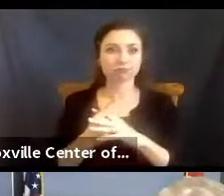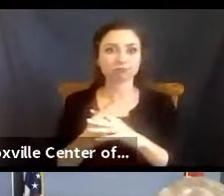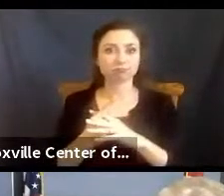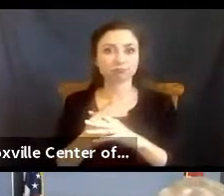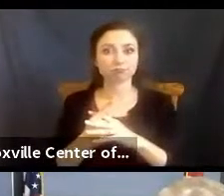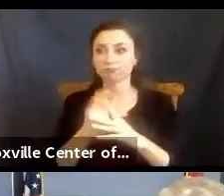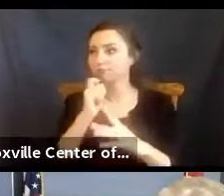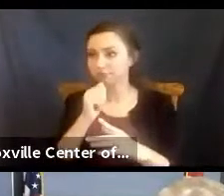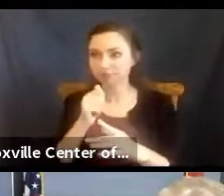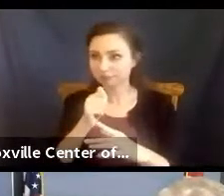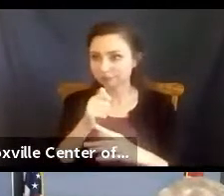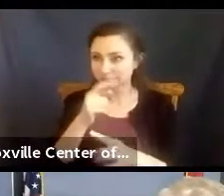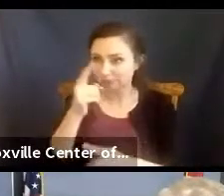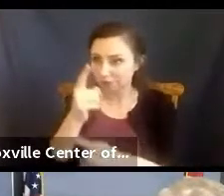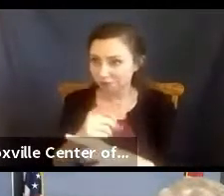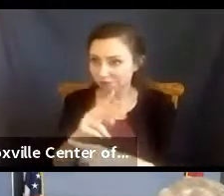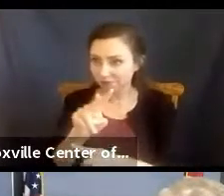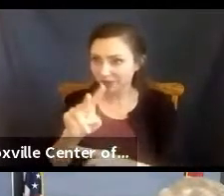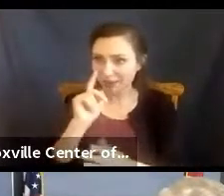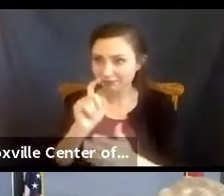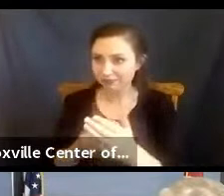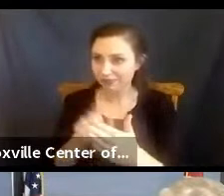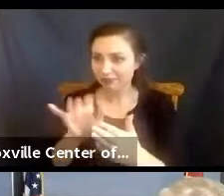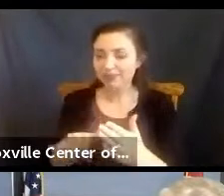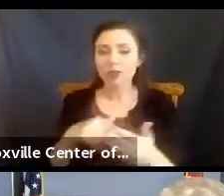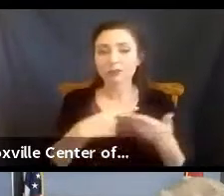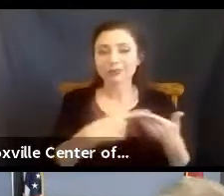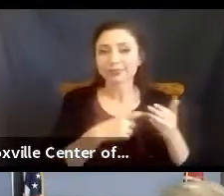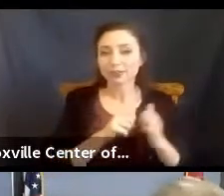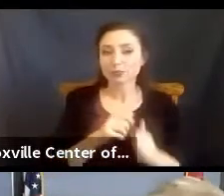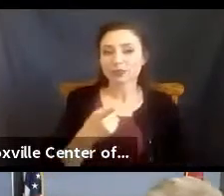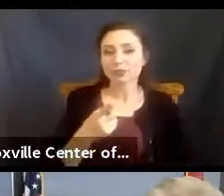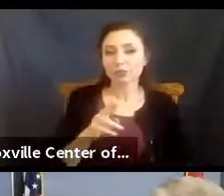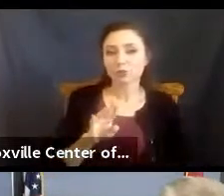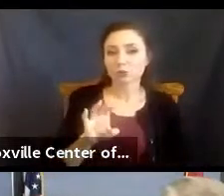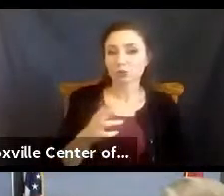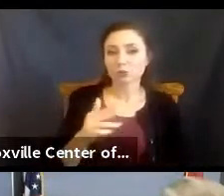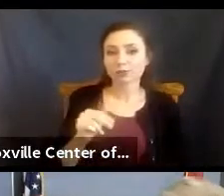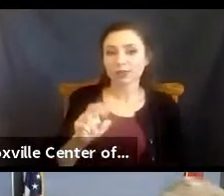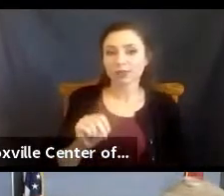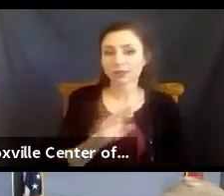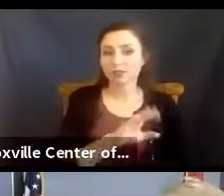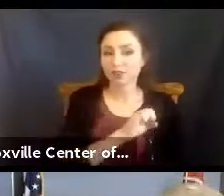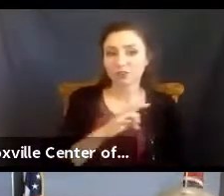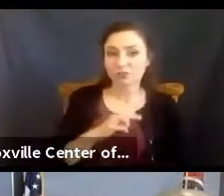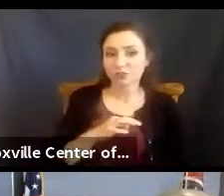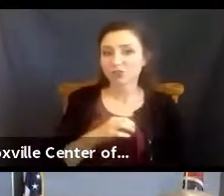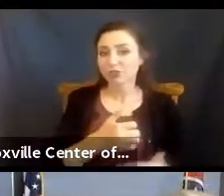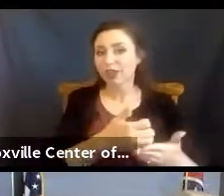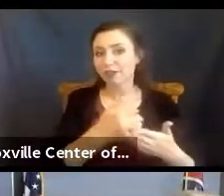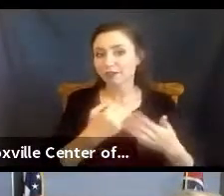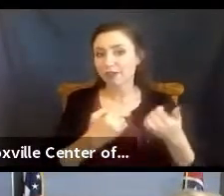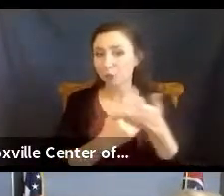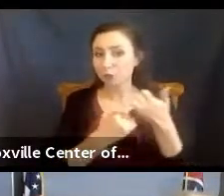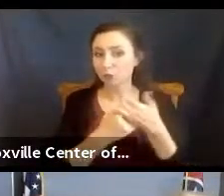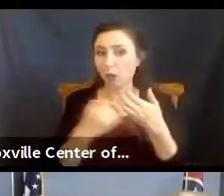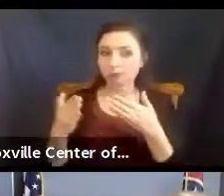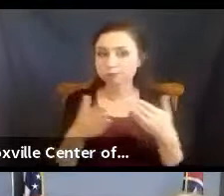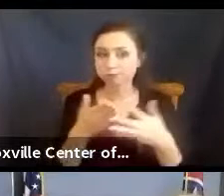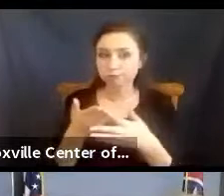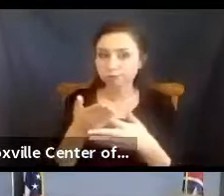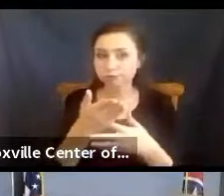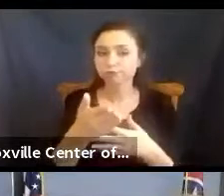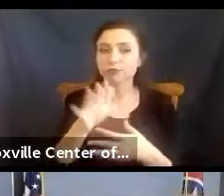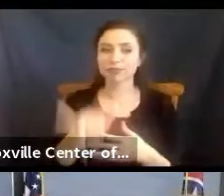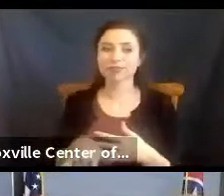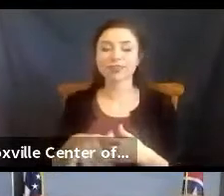that's not quite right, we talk to Dr. Buchanan and her staff, and they help us navigate that. So we really appreciate that very